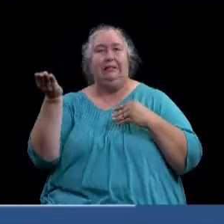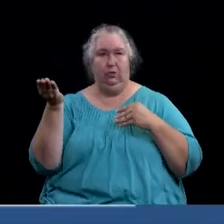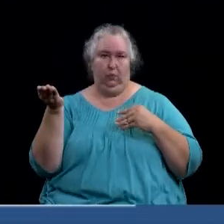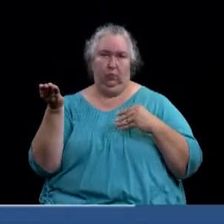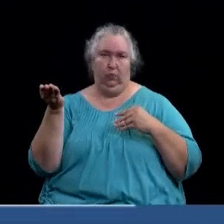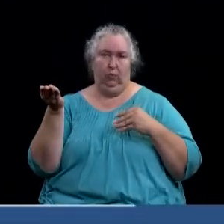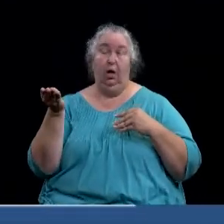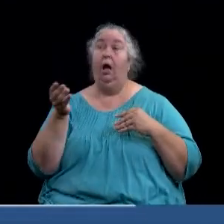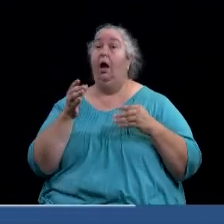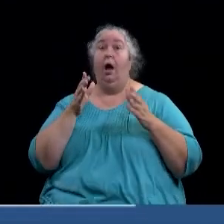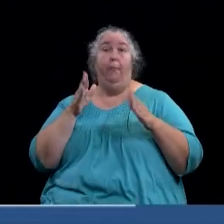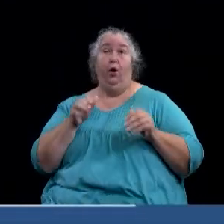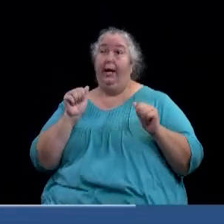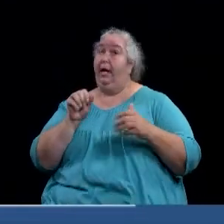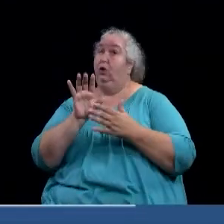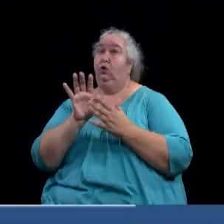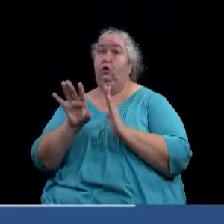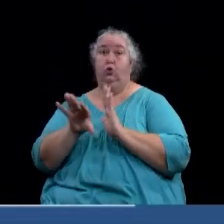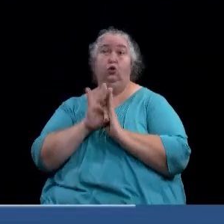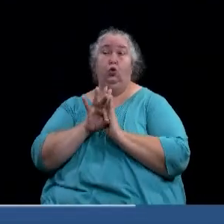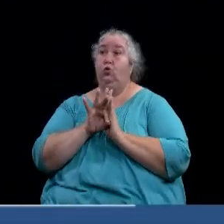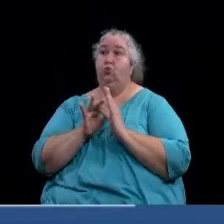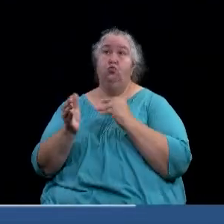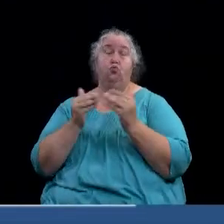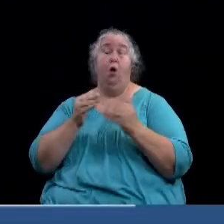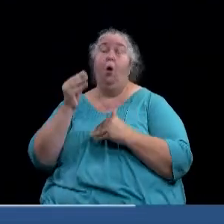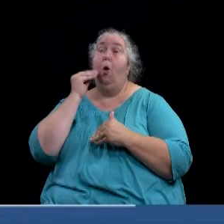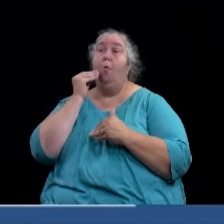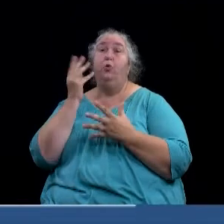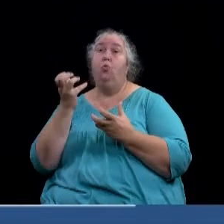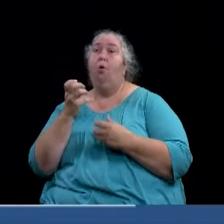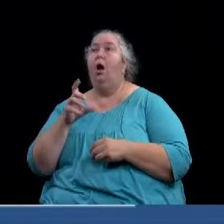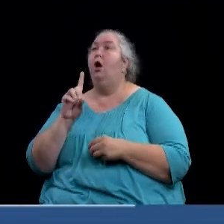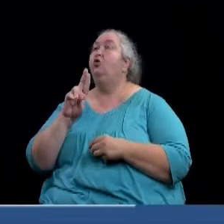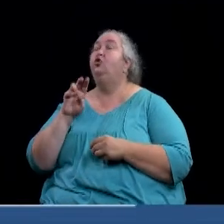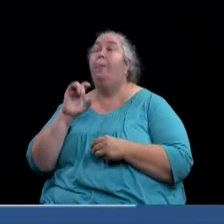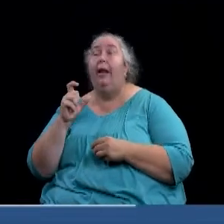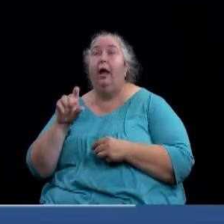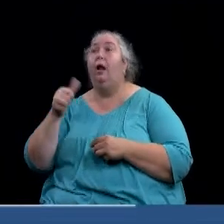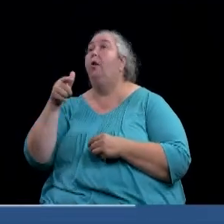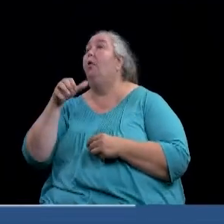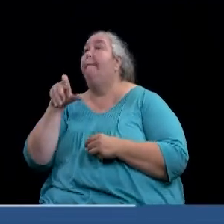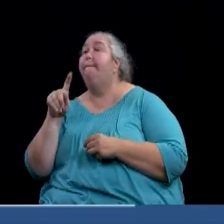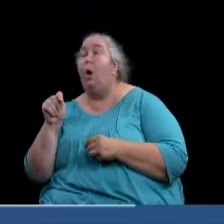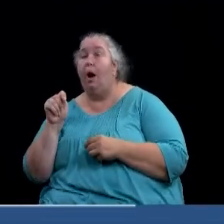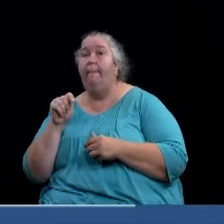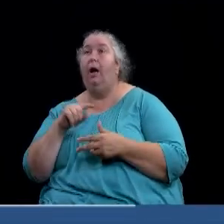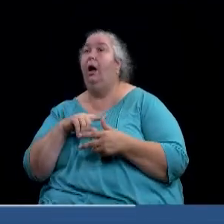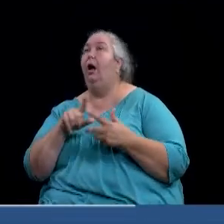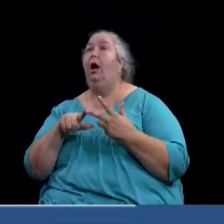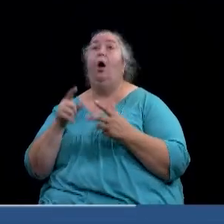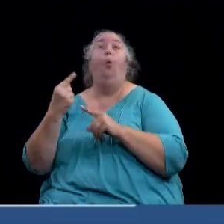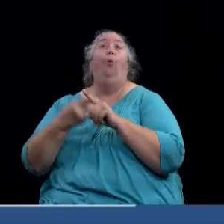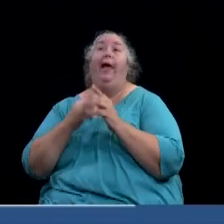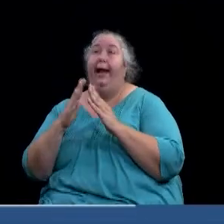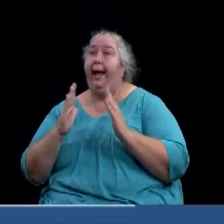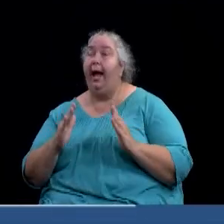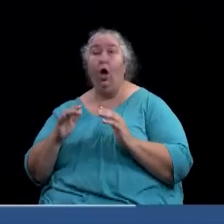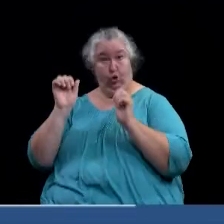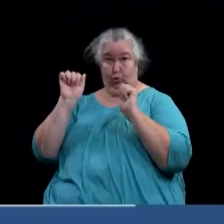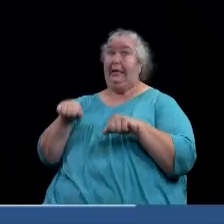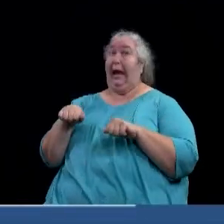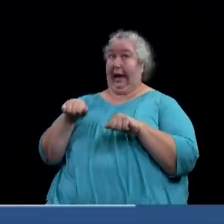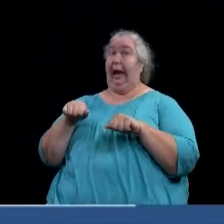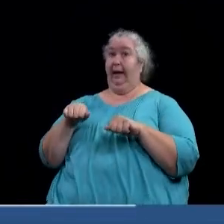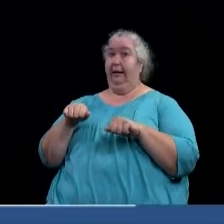live in, whether that's a duplex, another apartment complex. If they want to rent a house, they can do all that, provided the landlord will agree